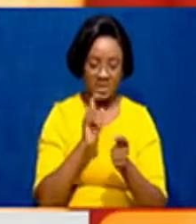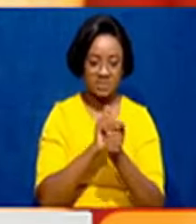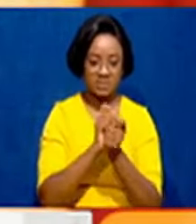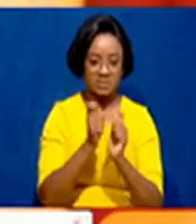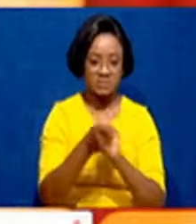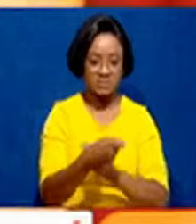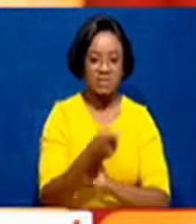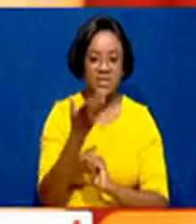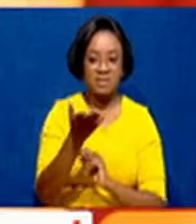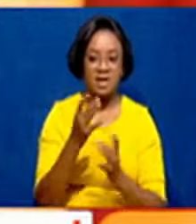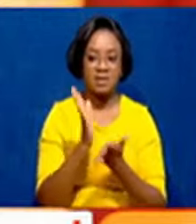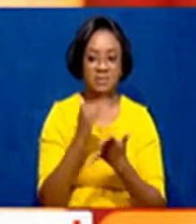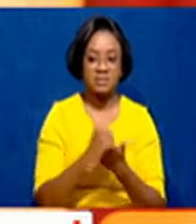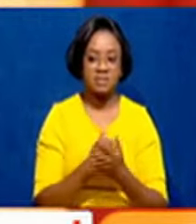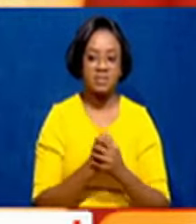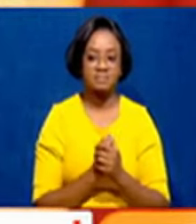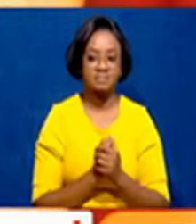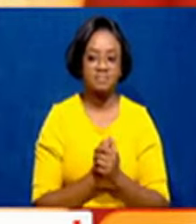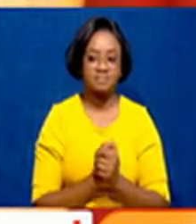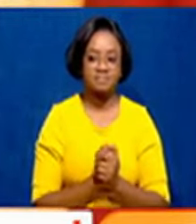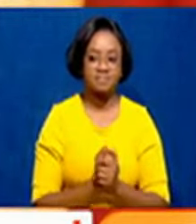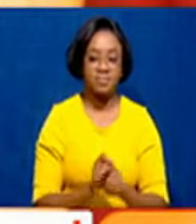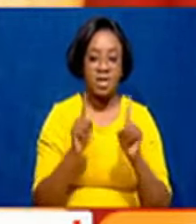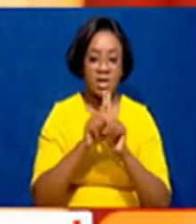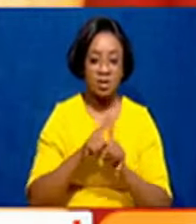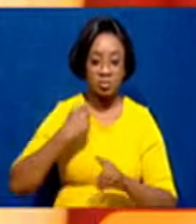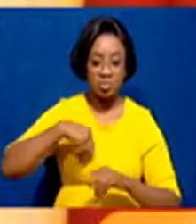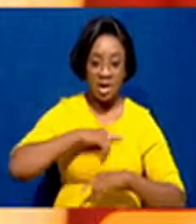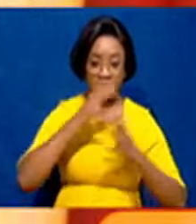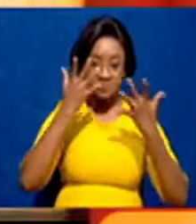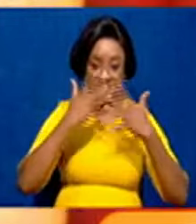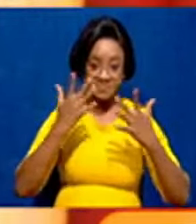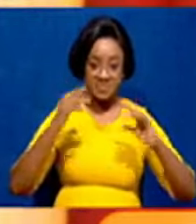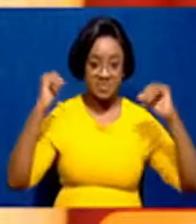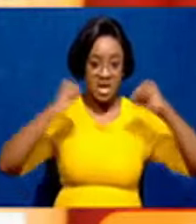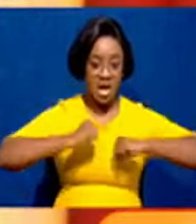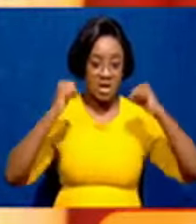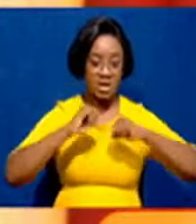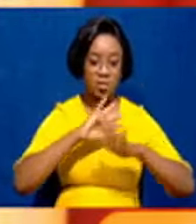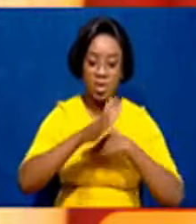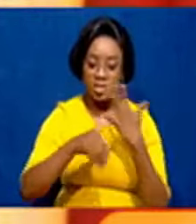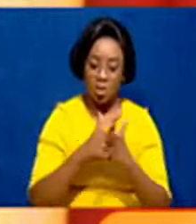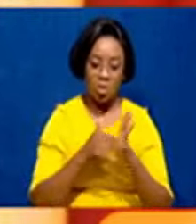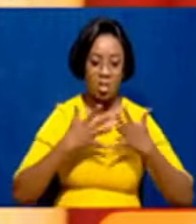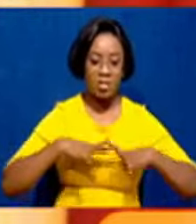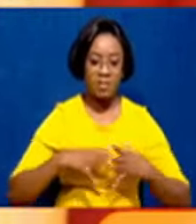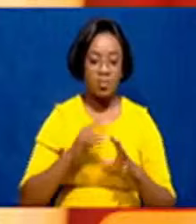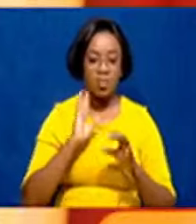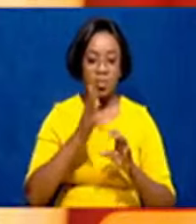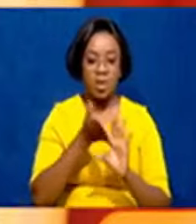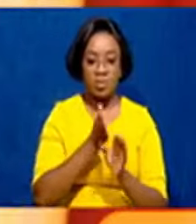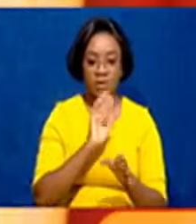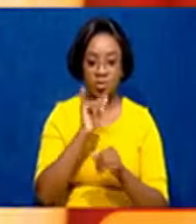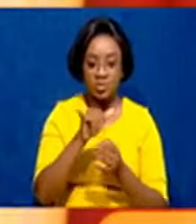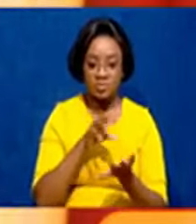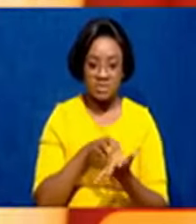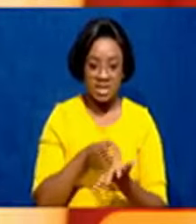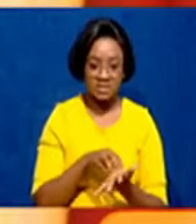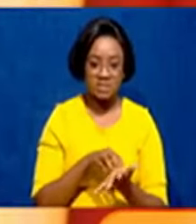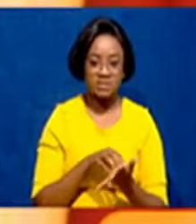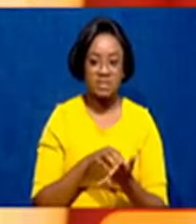in the subsector. And in Kericho, we did agree with all the stakeholders that they will withdraw the cases before court